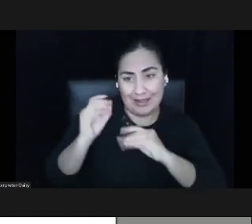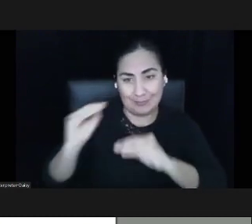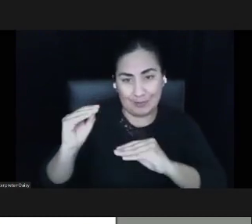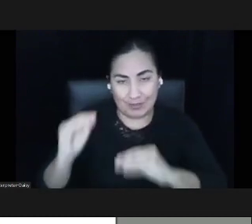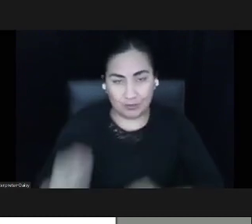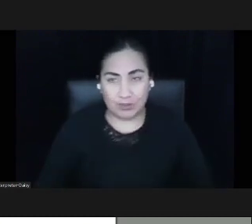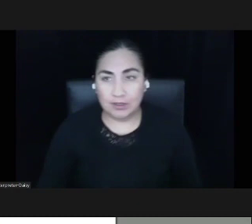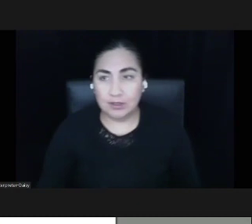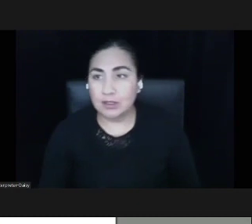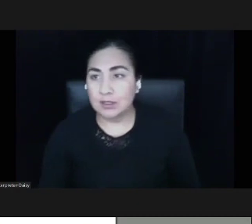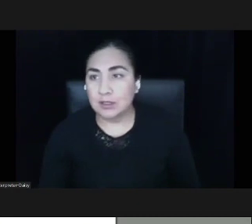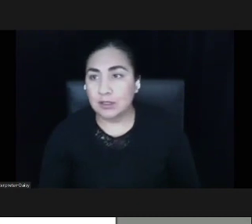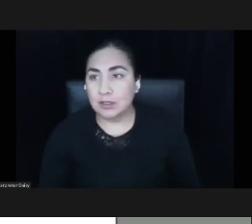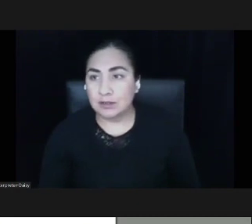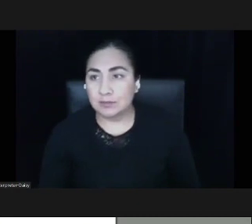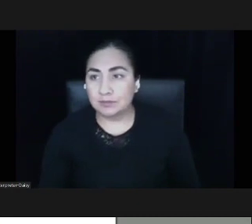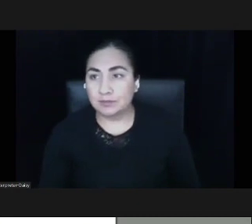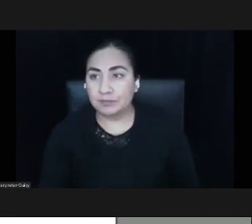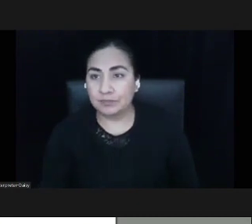So